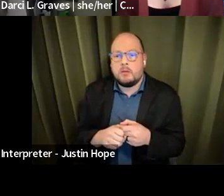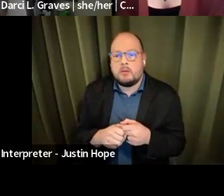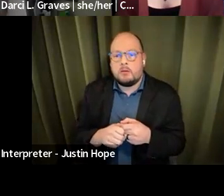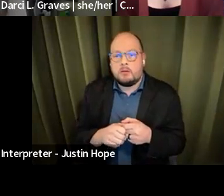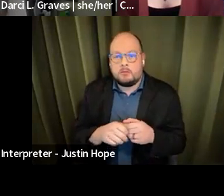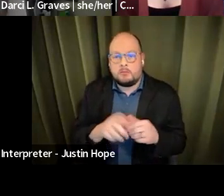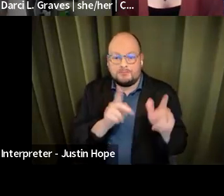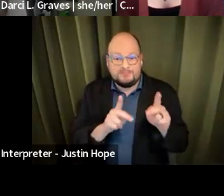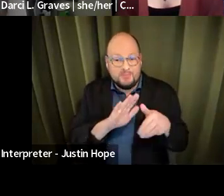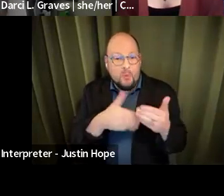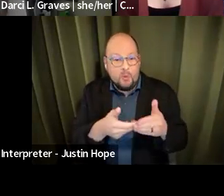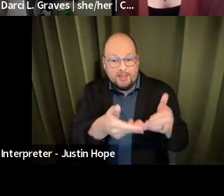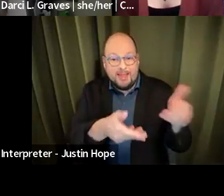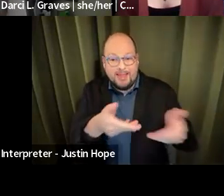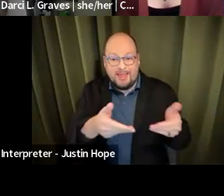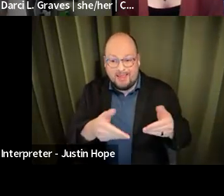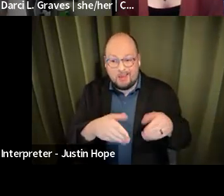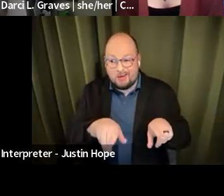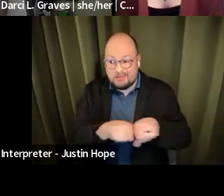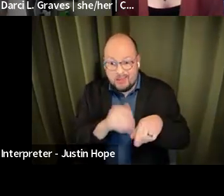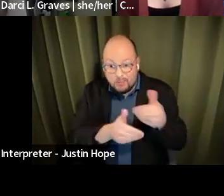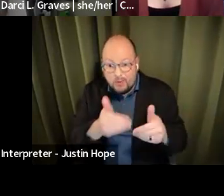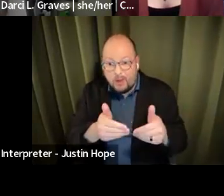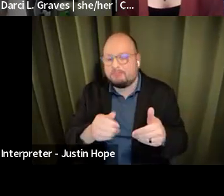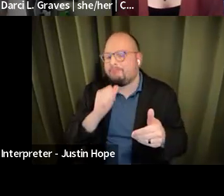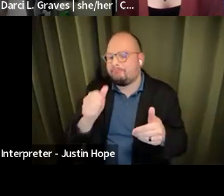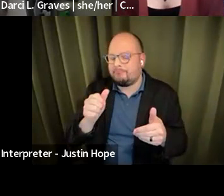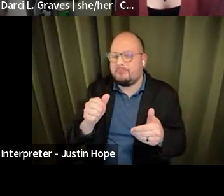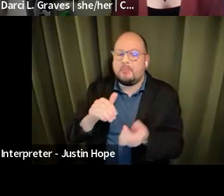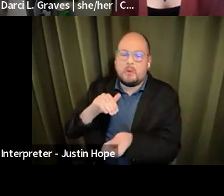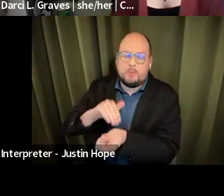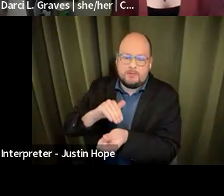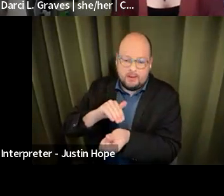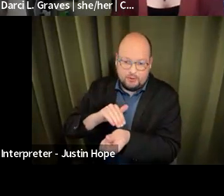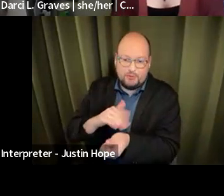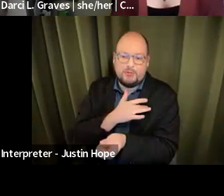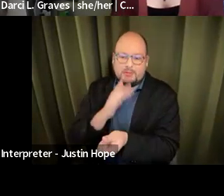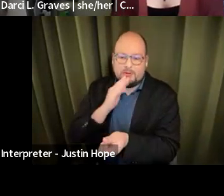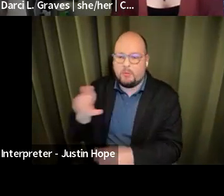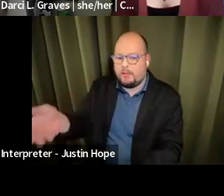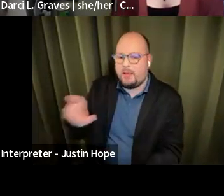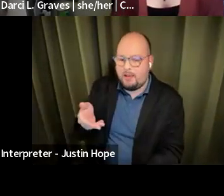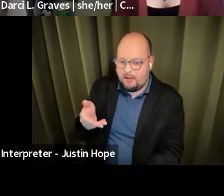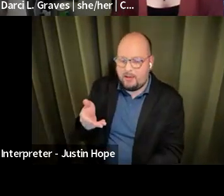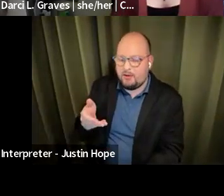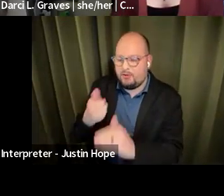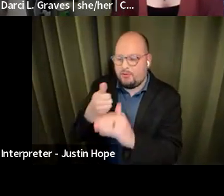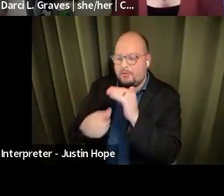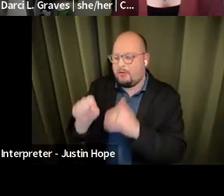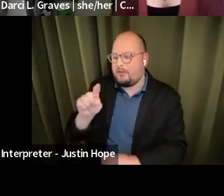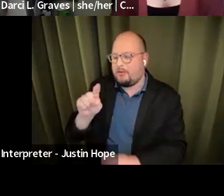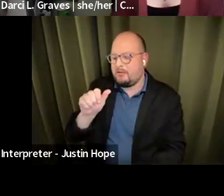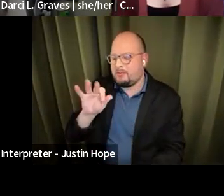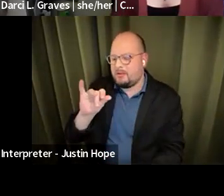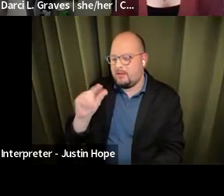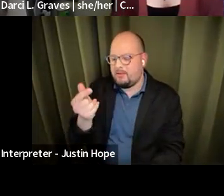same tunnel. So providers are hired through the staffing office, and providers